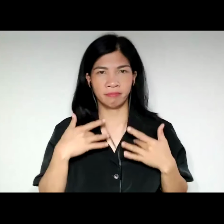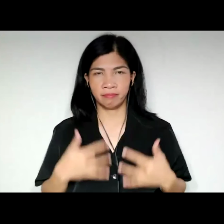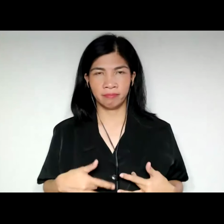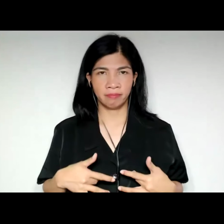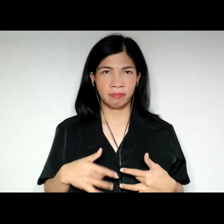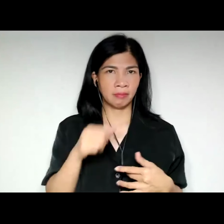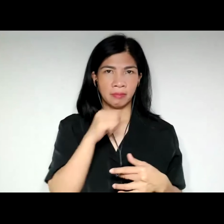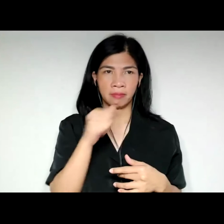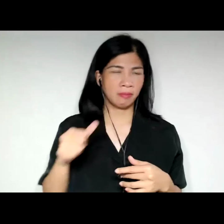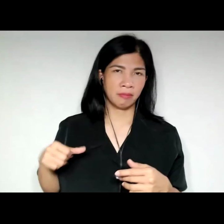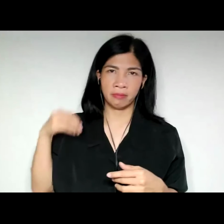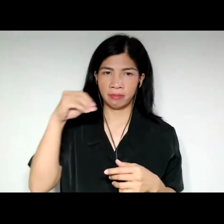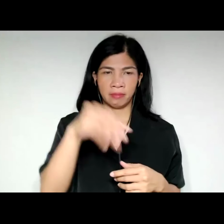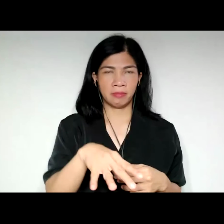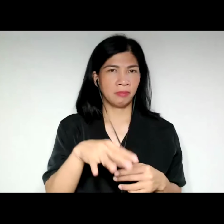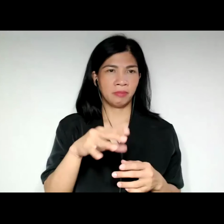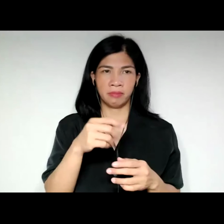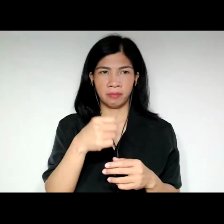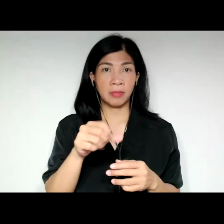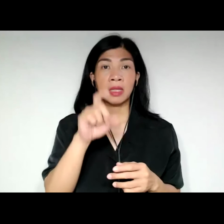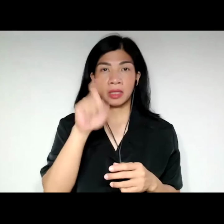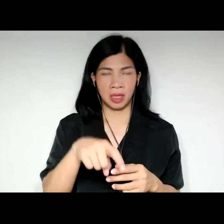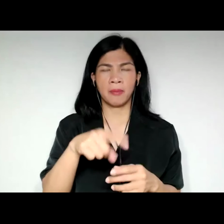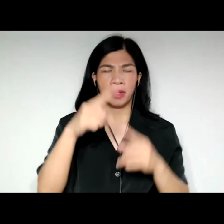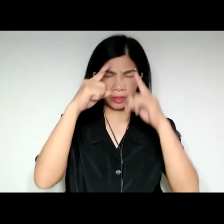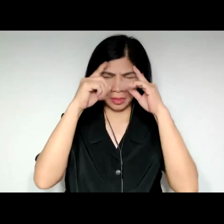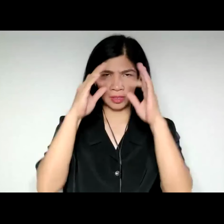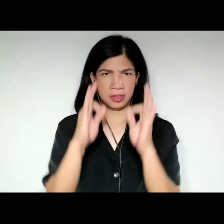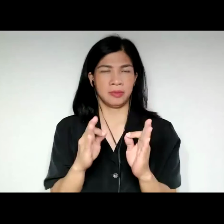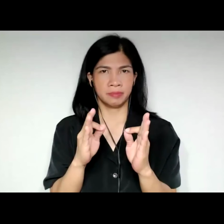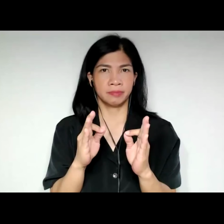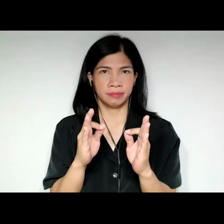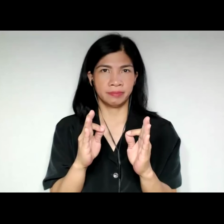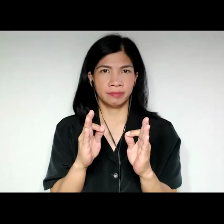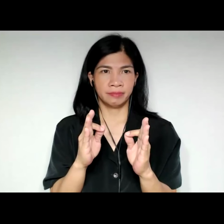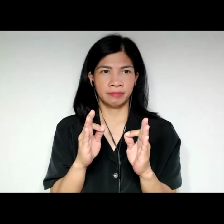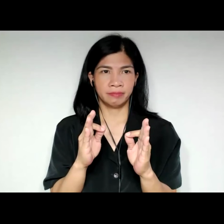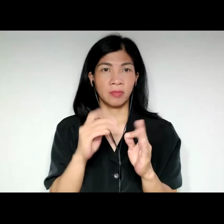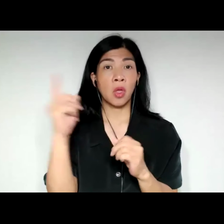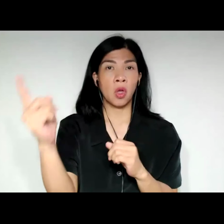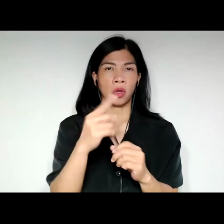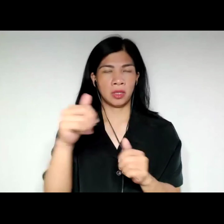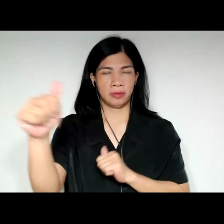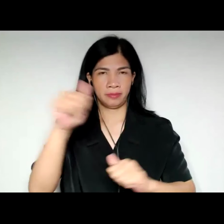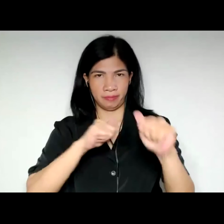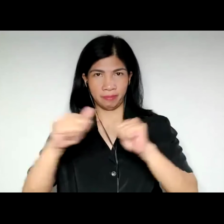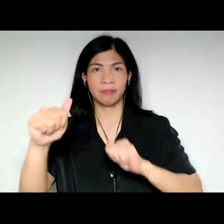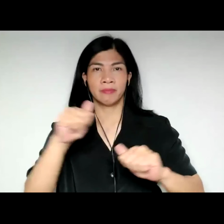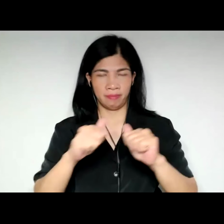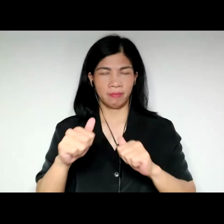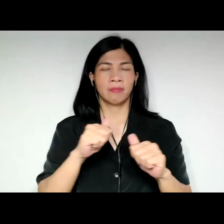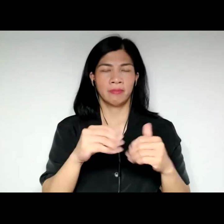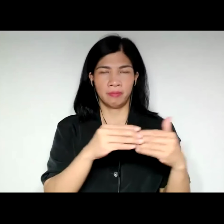really contribute to anything. I think you have to make up your mind that only action will lead to